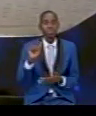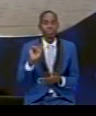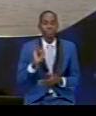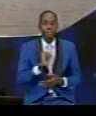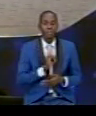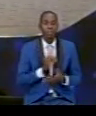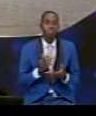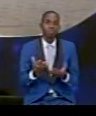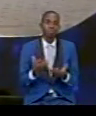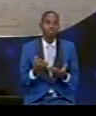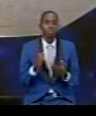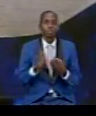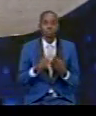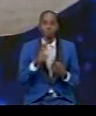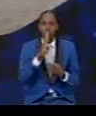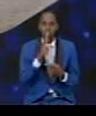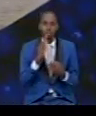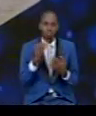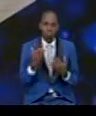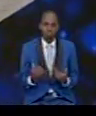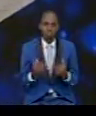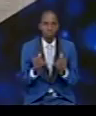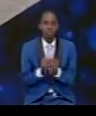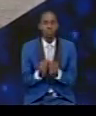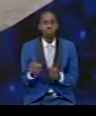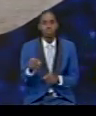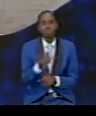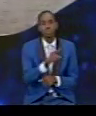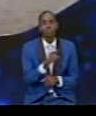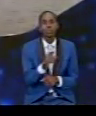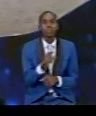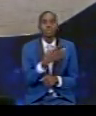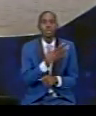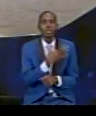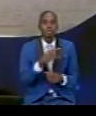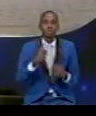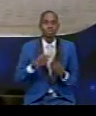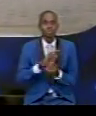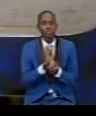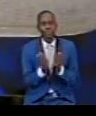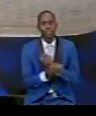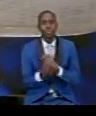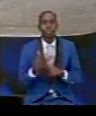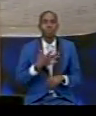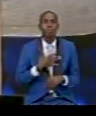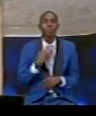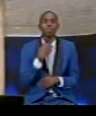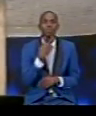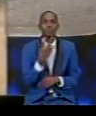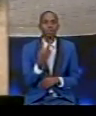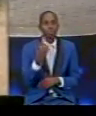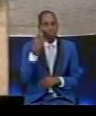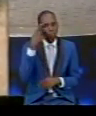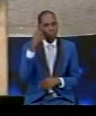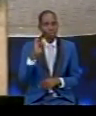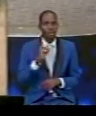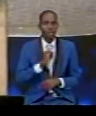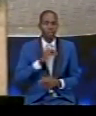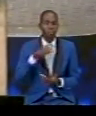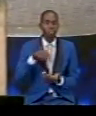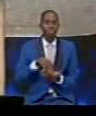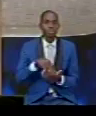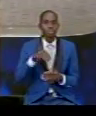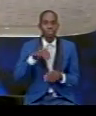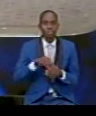desire to represent with you now and to change my voice my stance